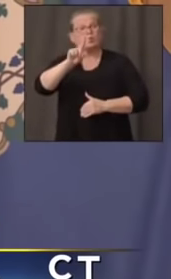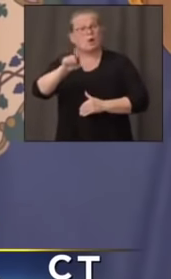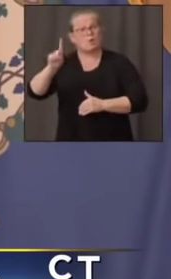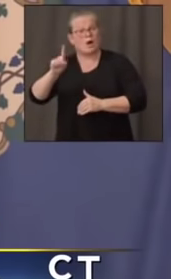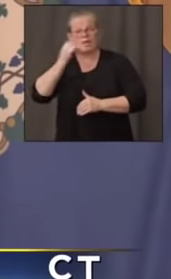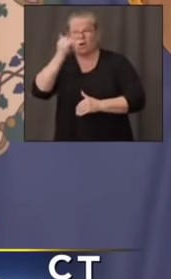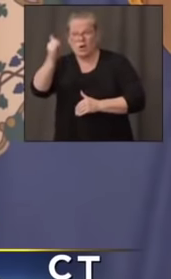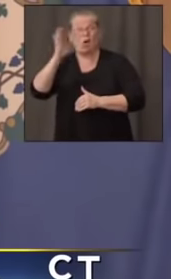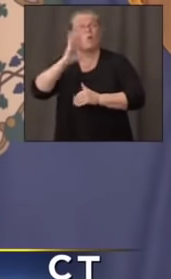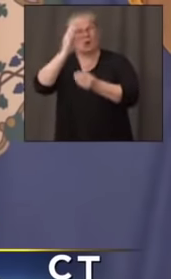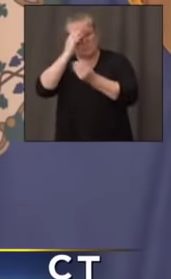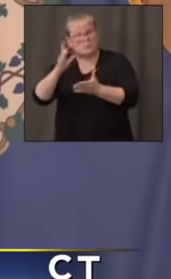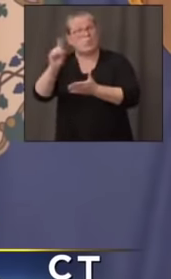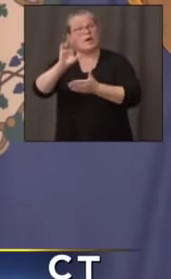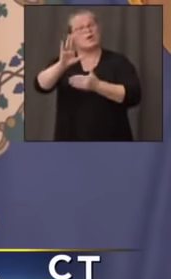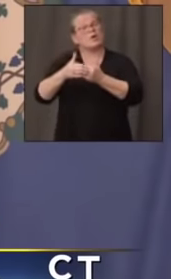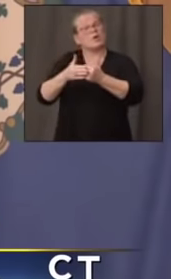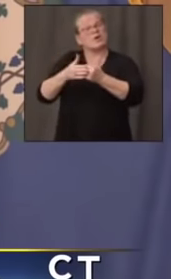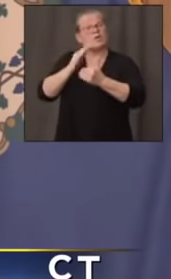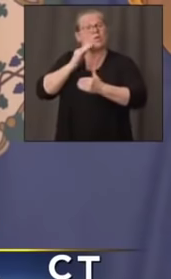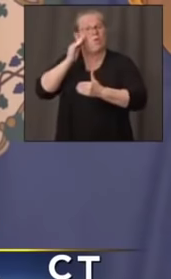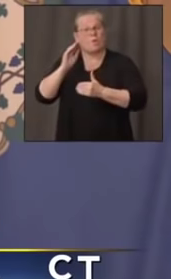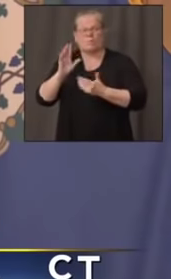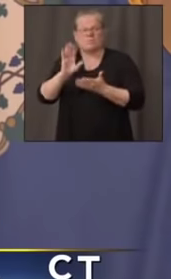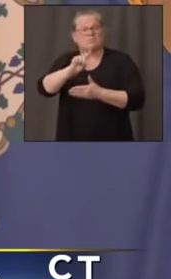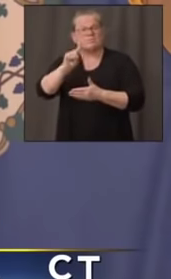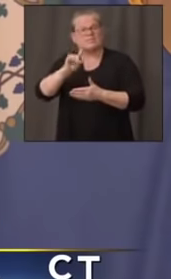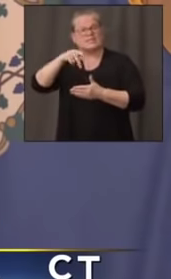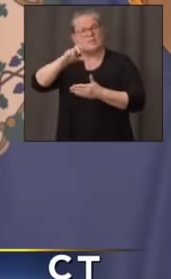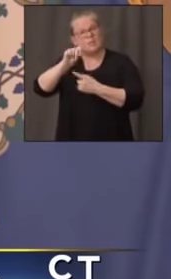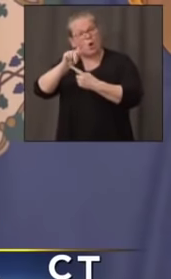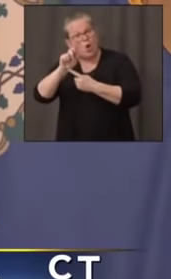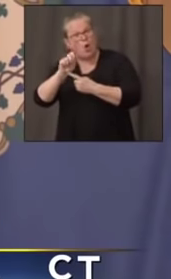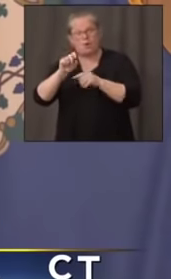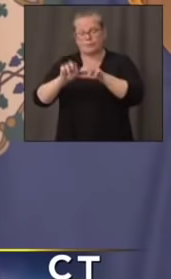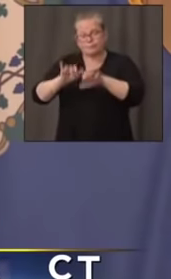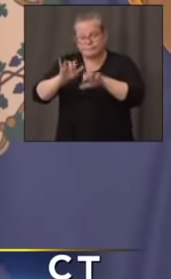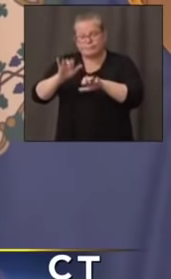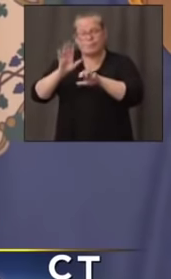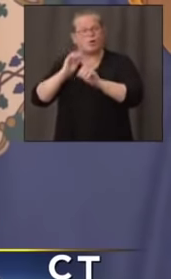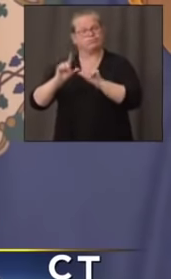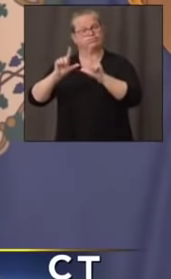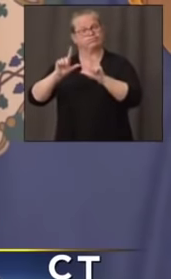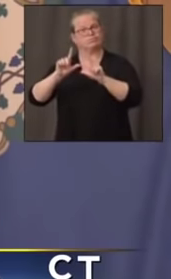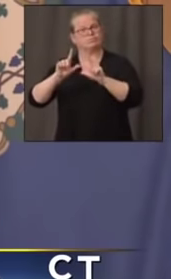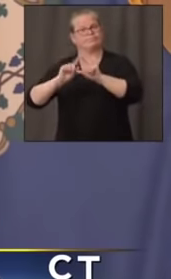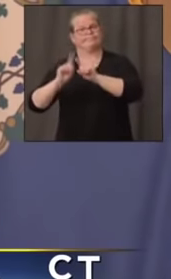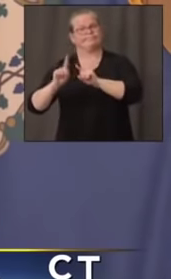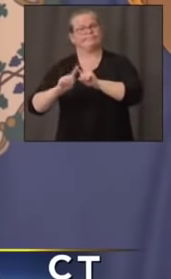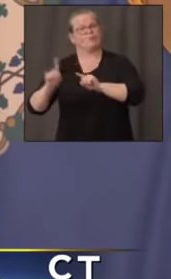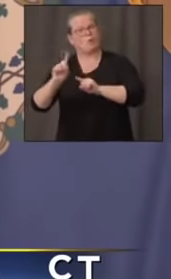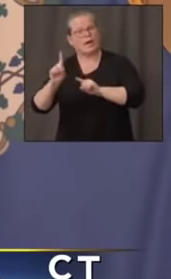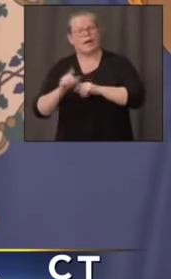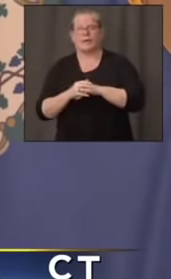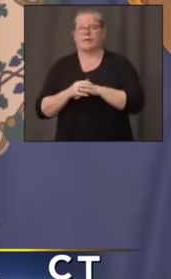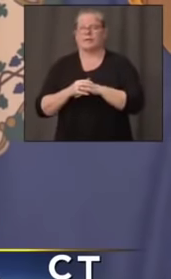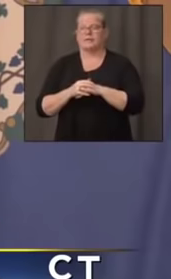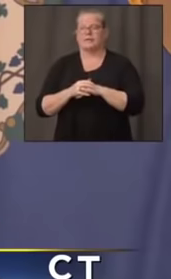where the testing site is closest to you. Just put in your zip code, off it goes. It'll tell you those sites you can go asymptomatic, those